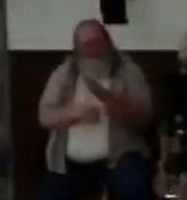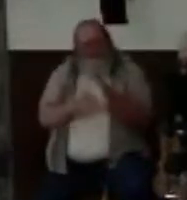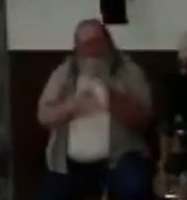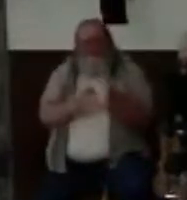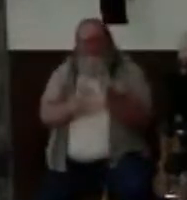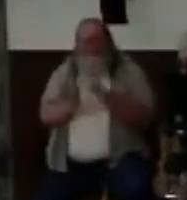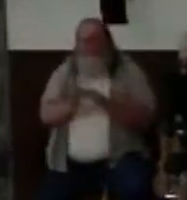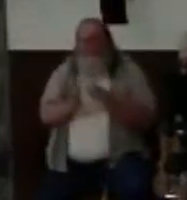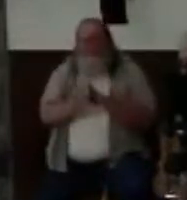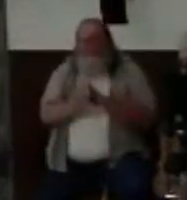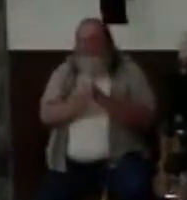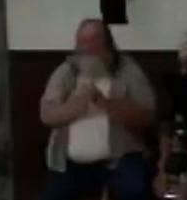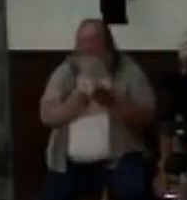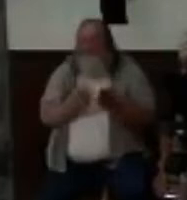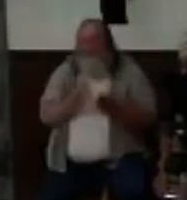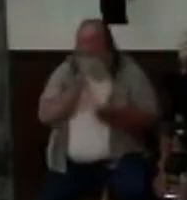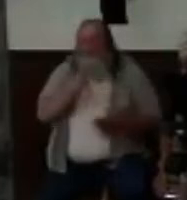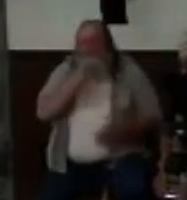Hallelujah.